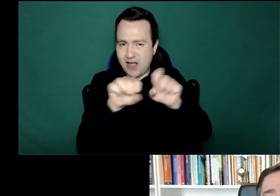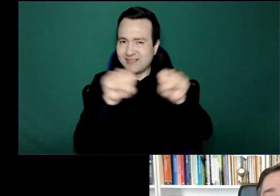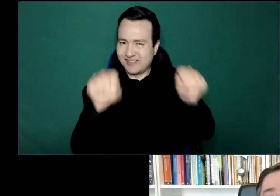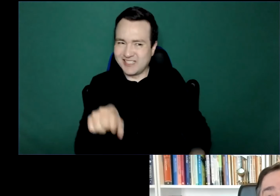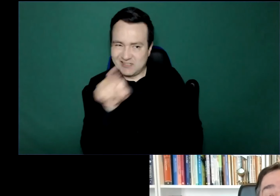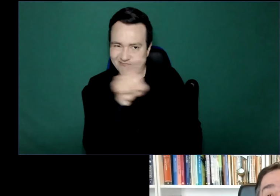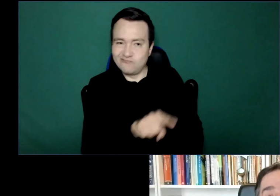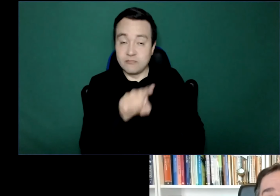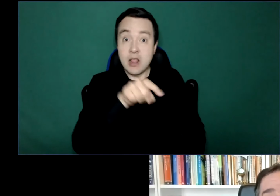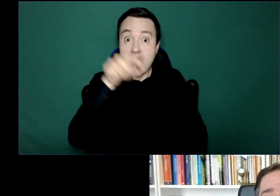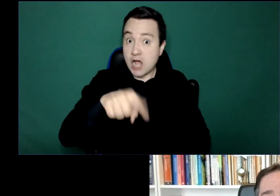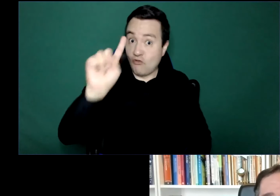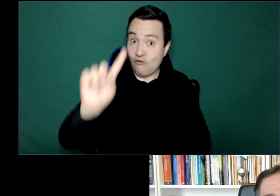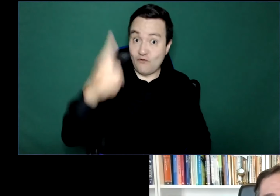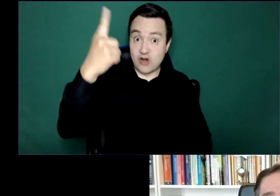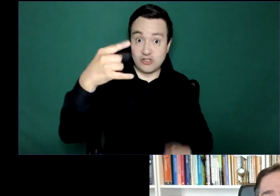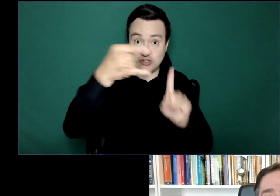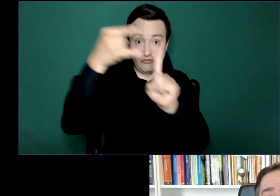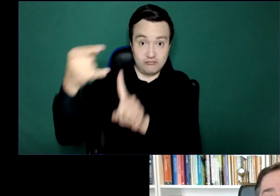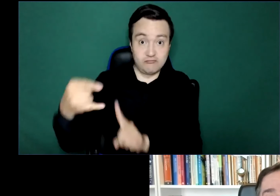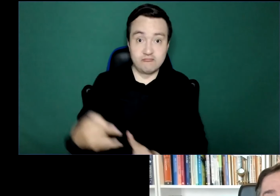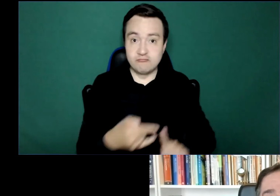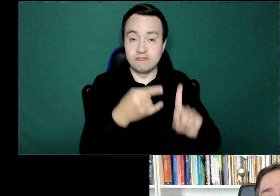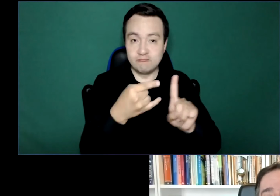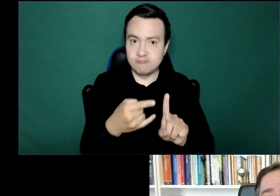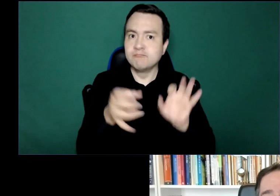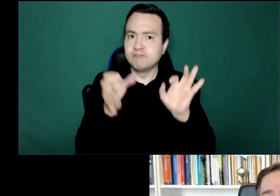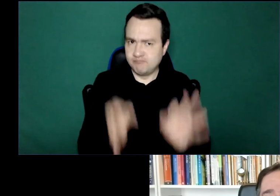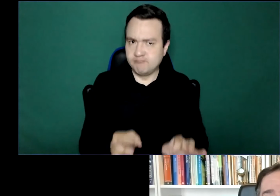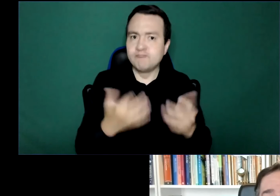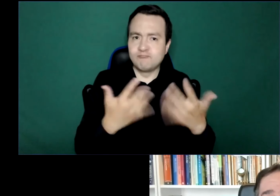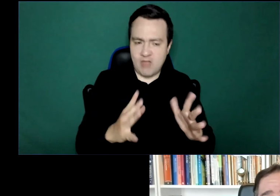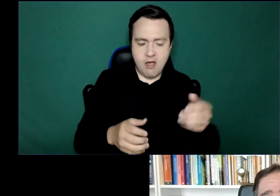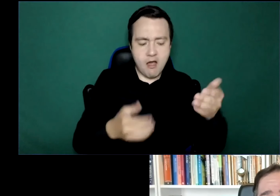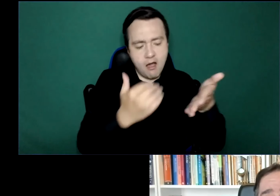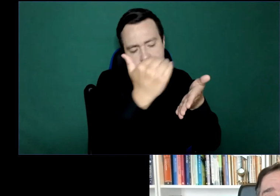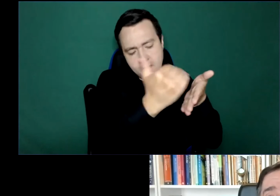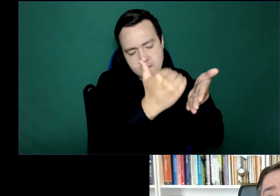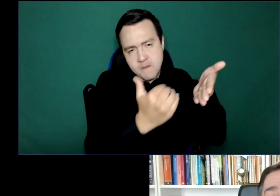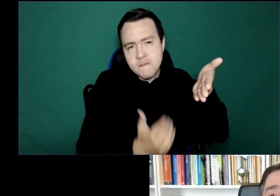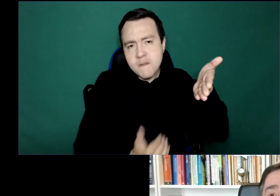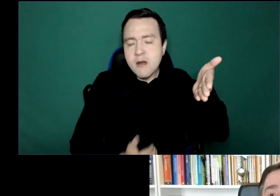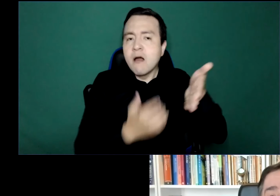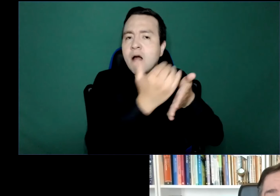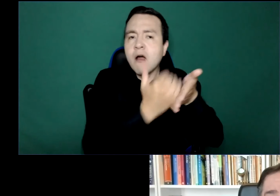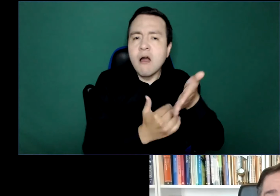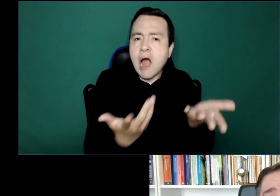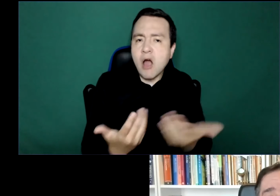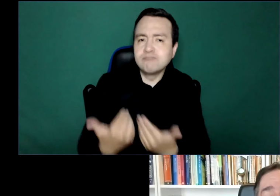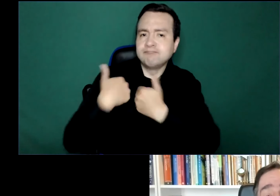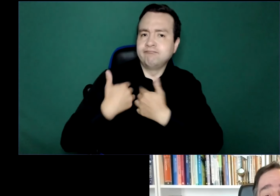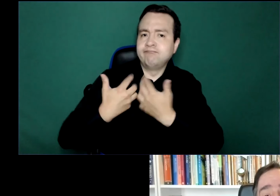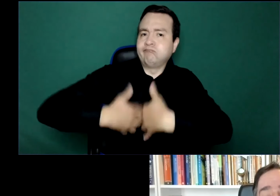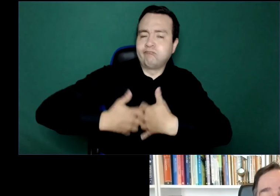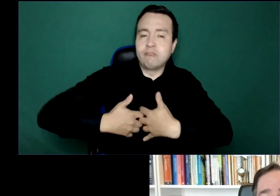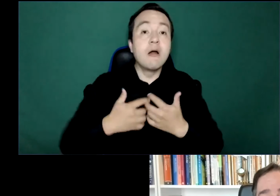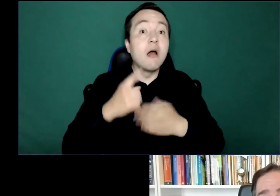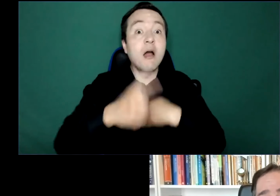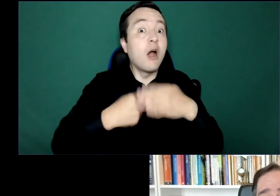a cycle of webinars on the new version of the essential functions of public health, which PAHO